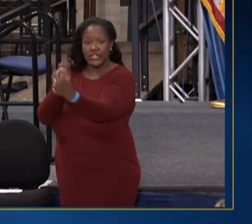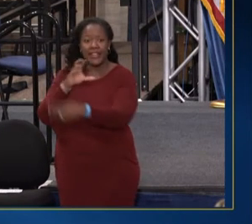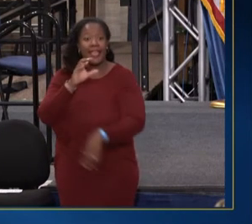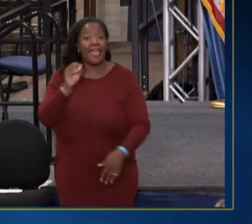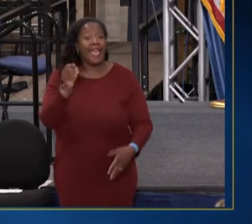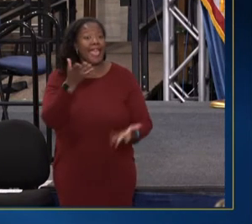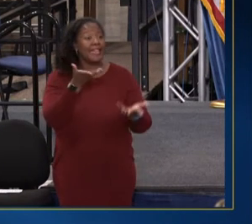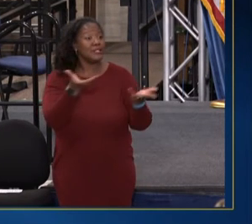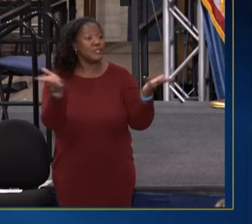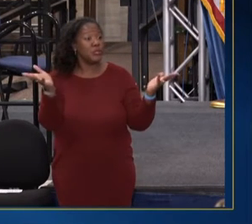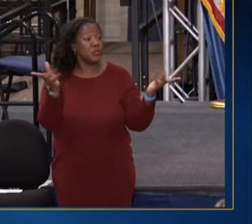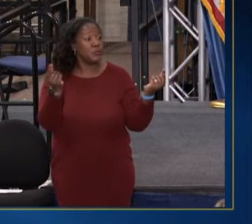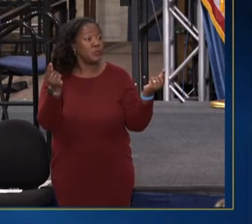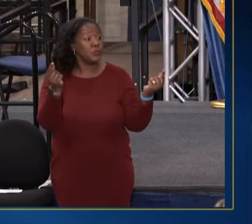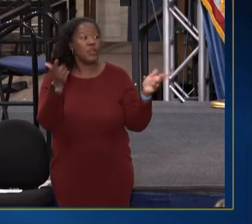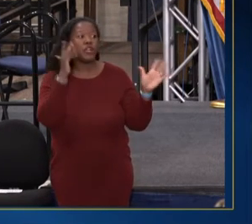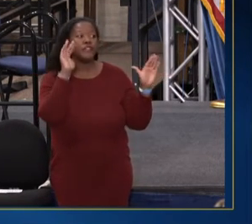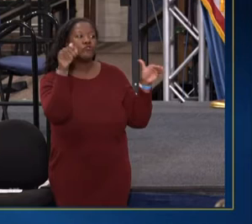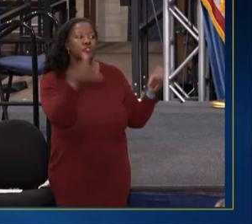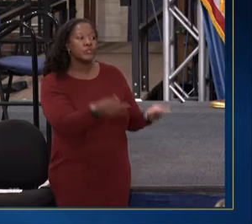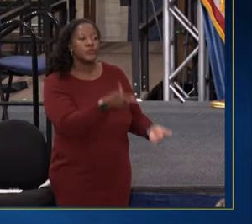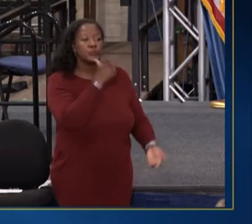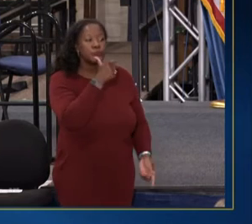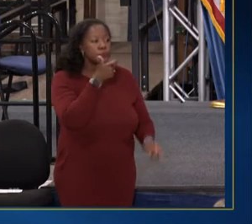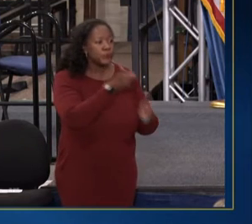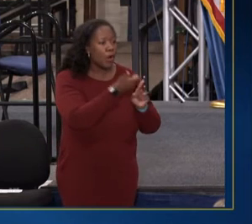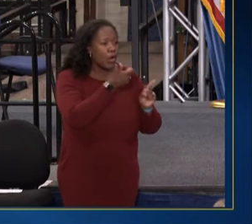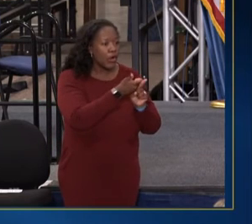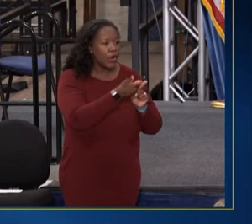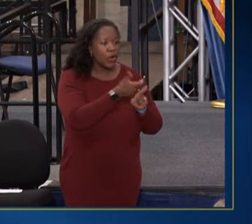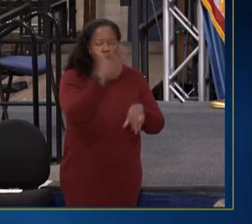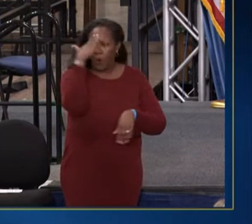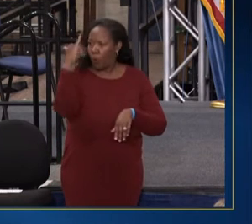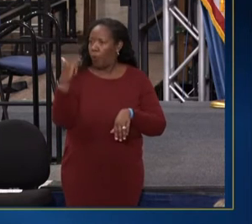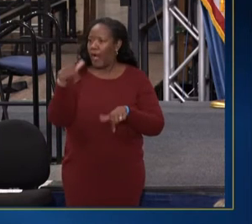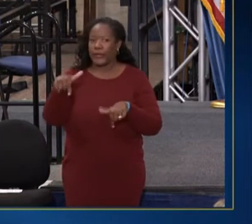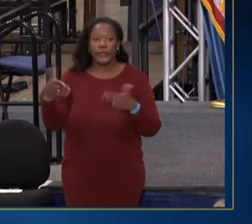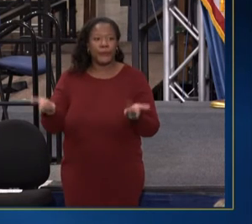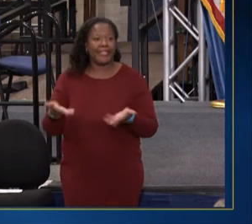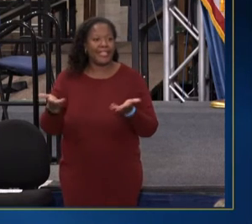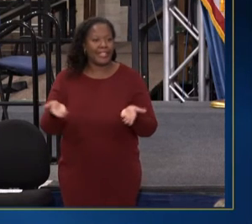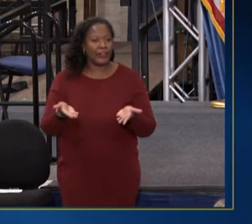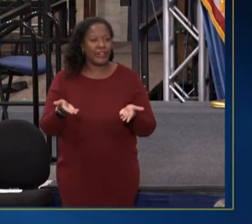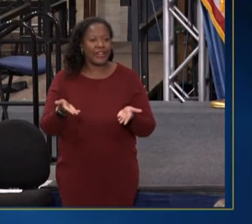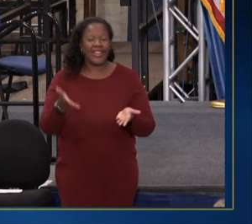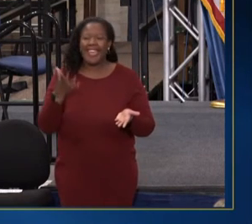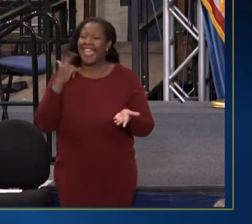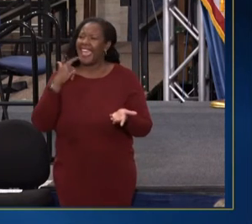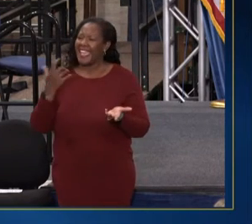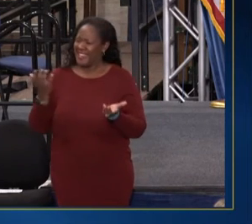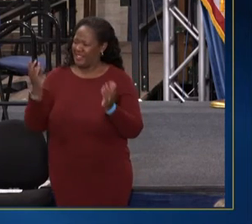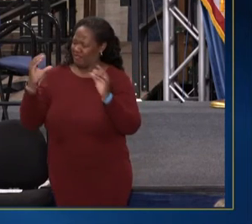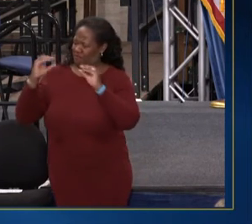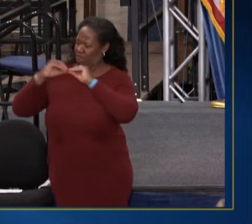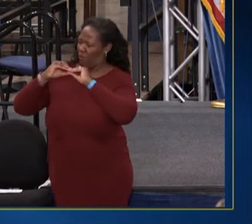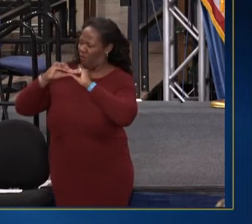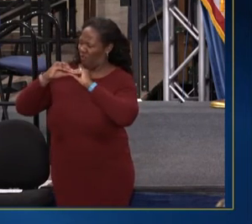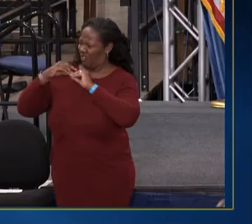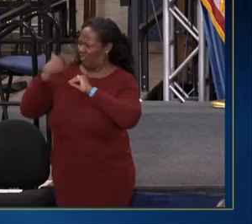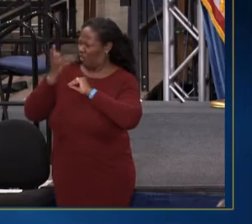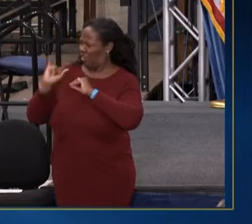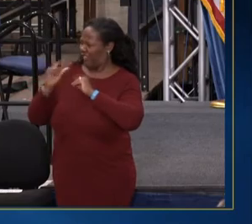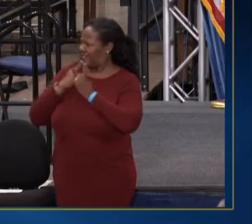to introduce yourself. What inspired you to be here today? And what does more look like to you? So I have a